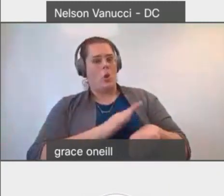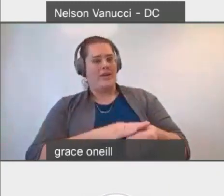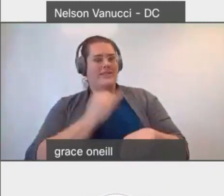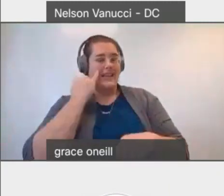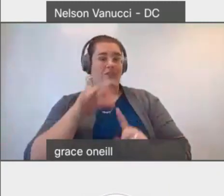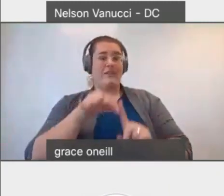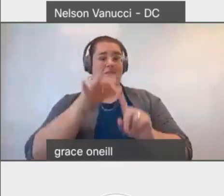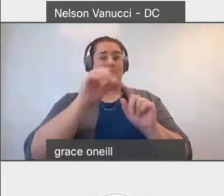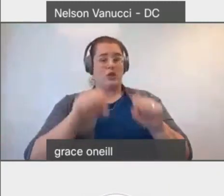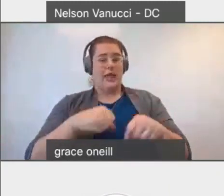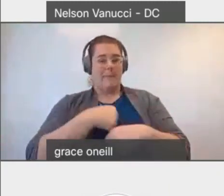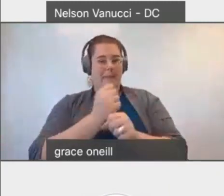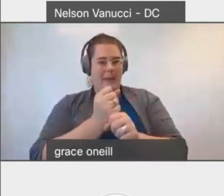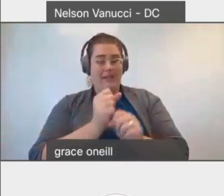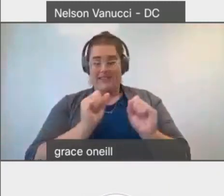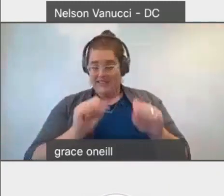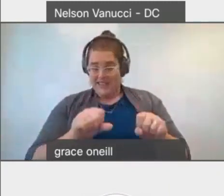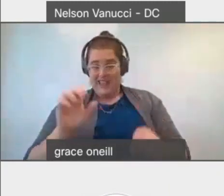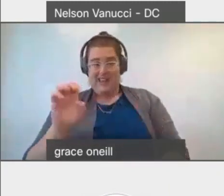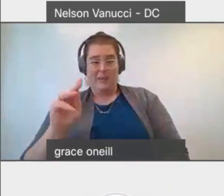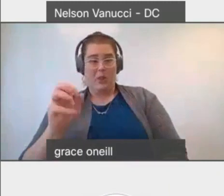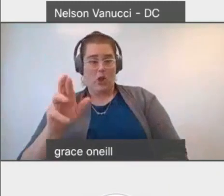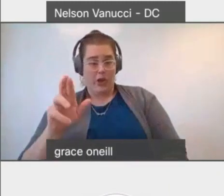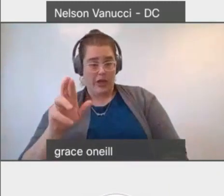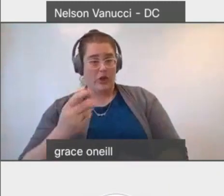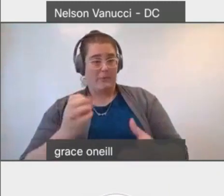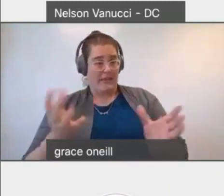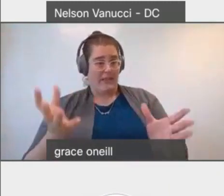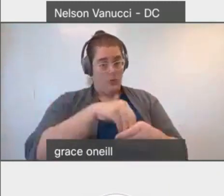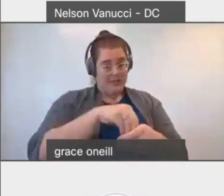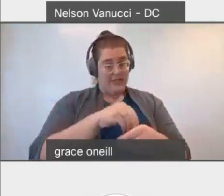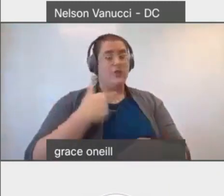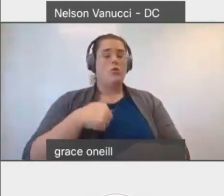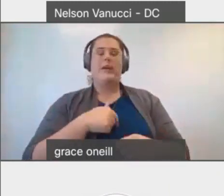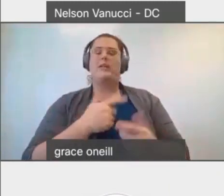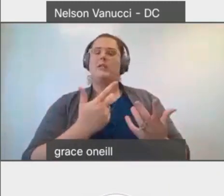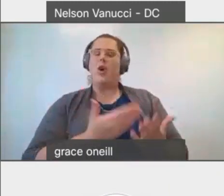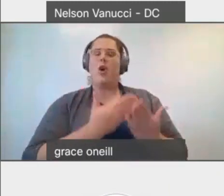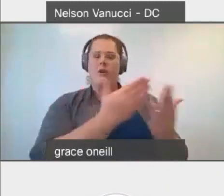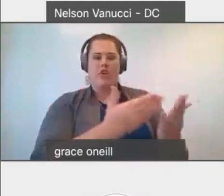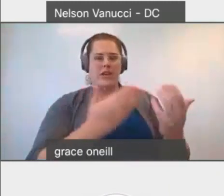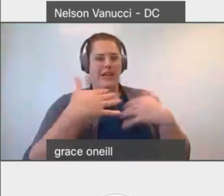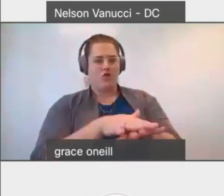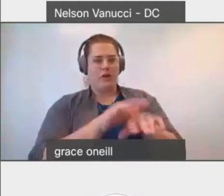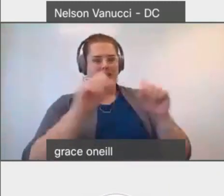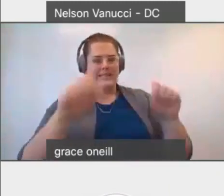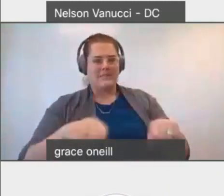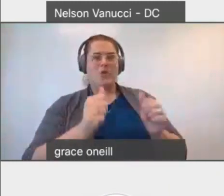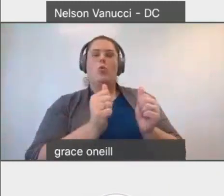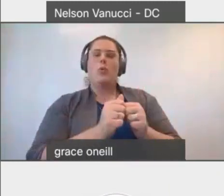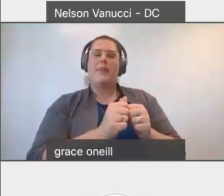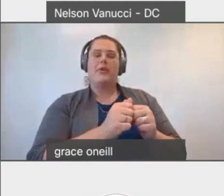be looped in? We've recommended an integrated system that offers a receipt that is provided at least